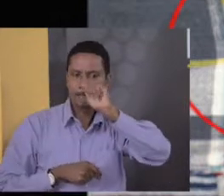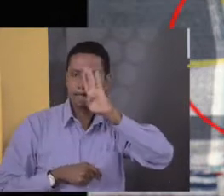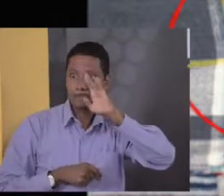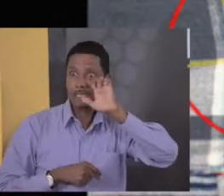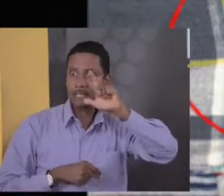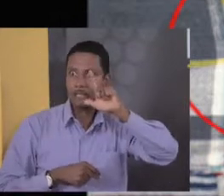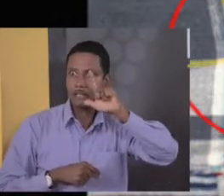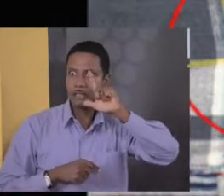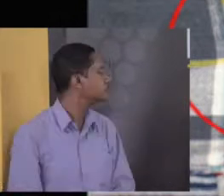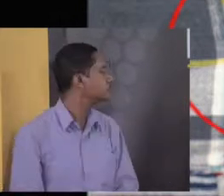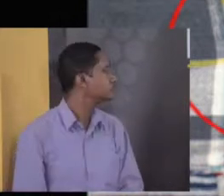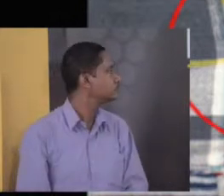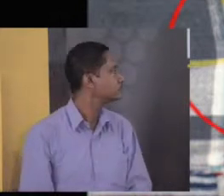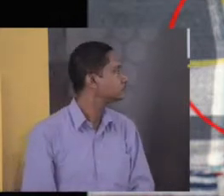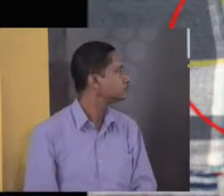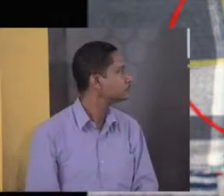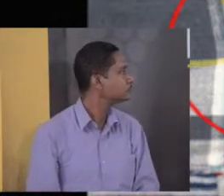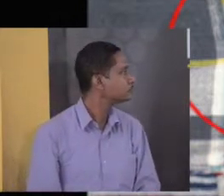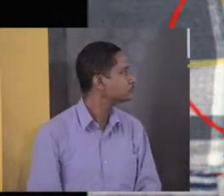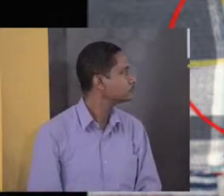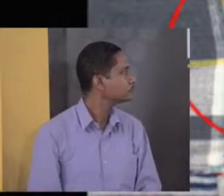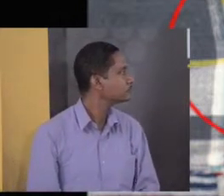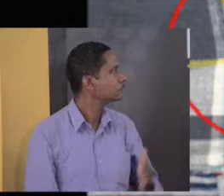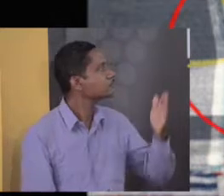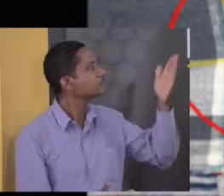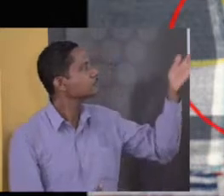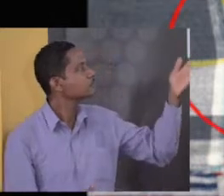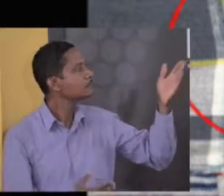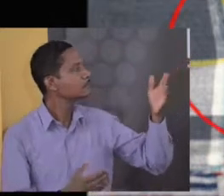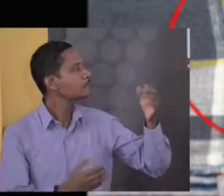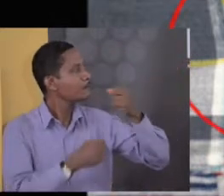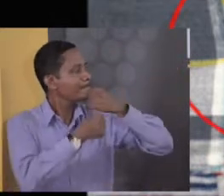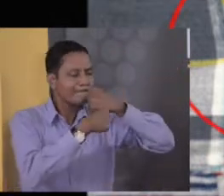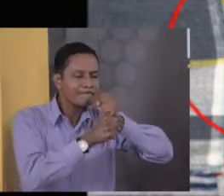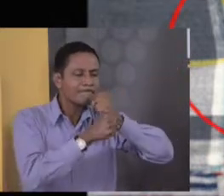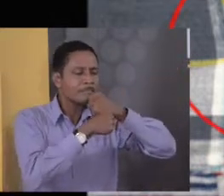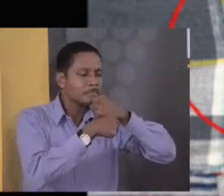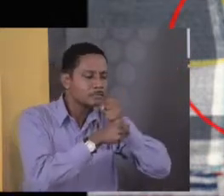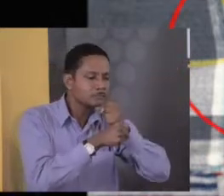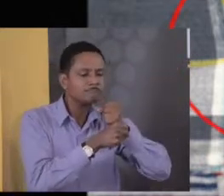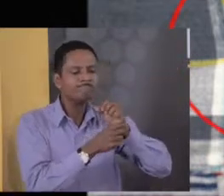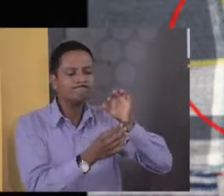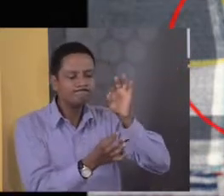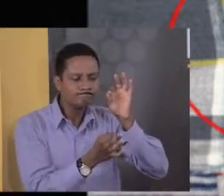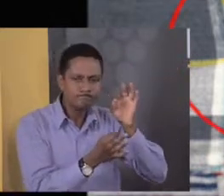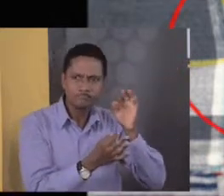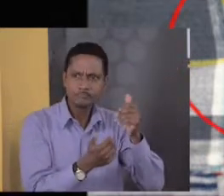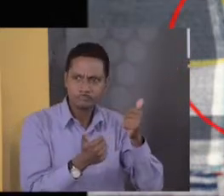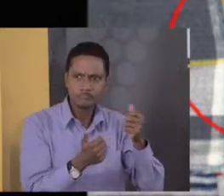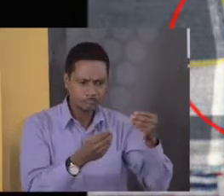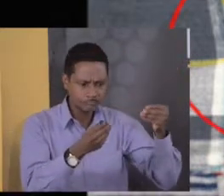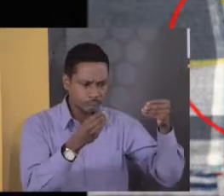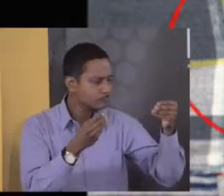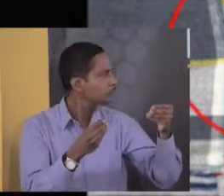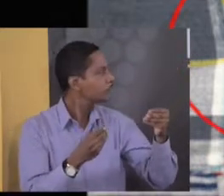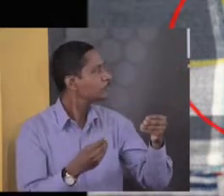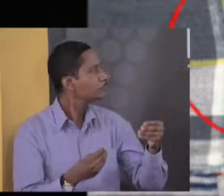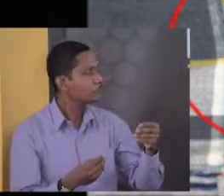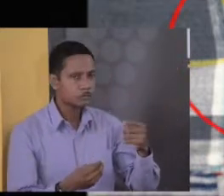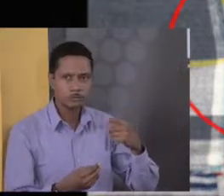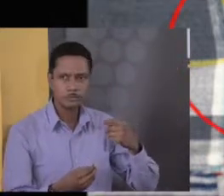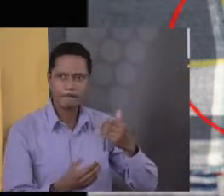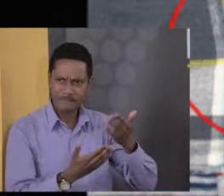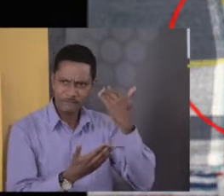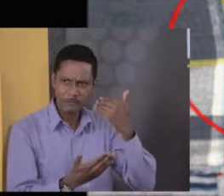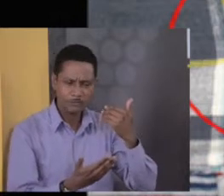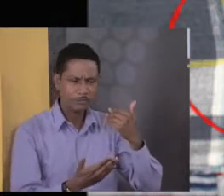hole could have been there from the beginning. Like I say, sometimes it's in the fabric. It could have